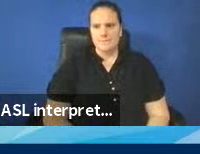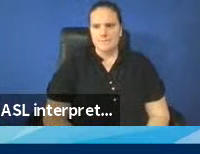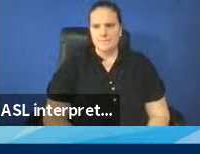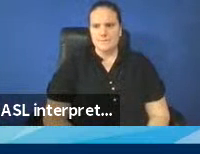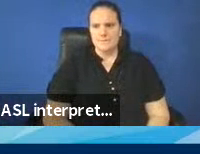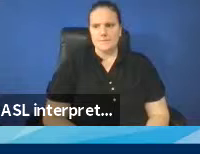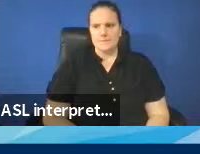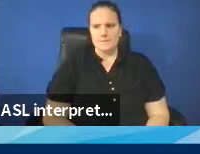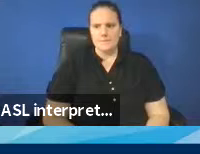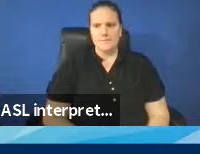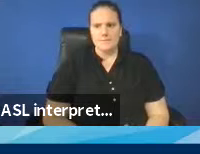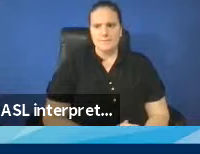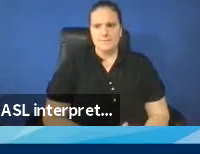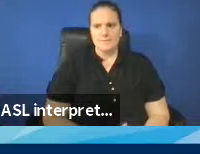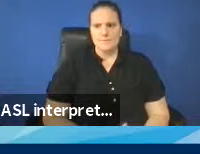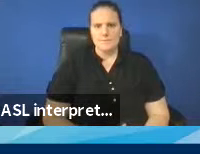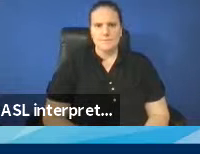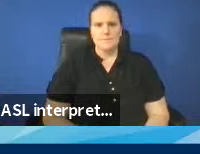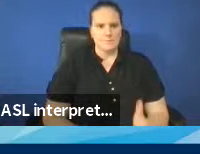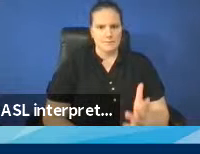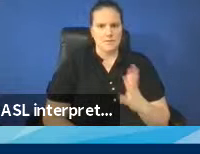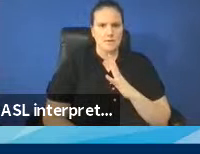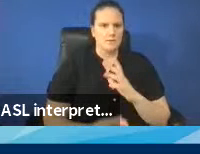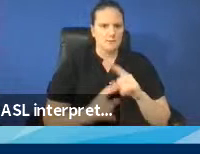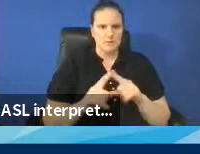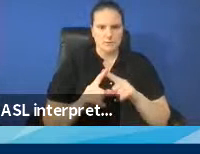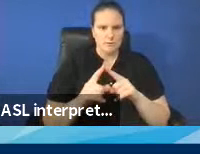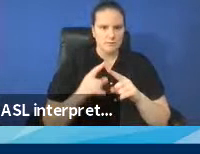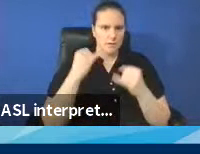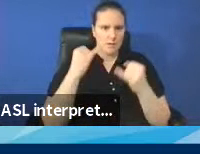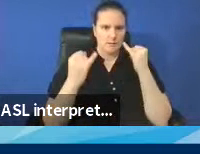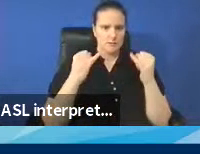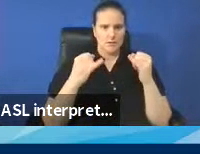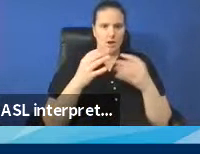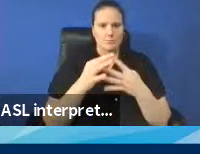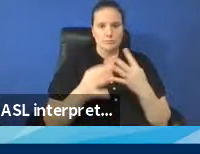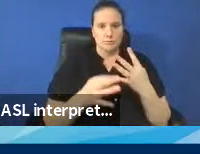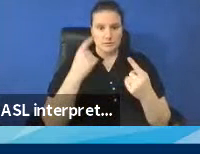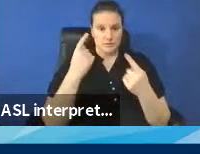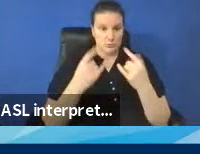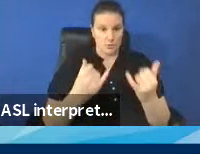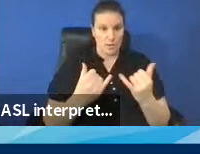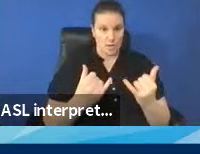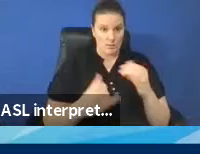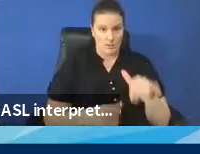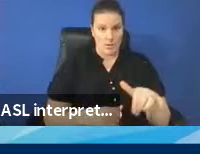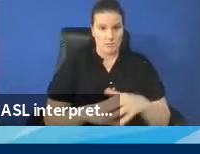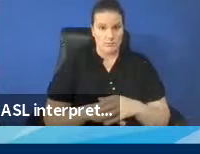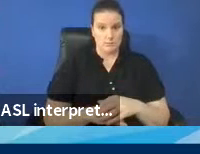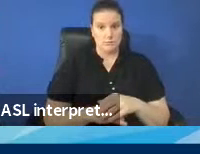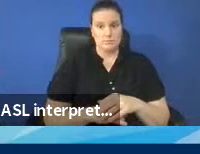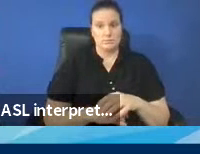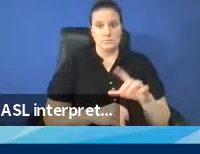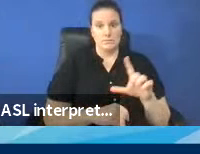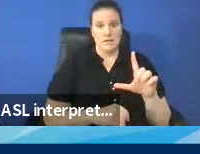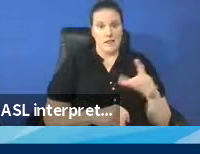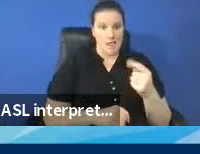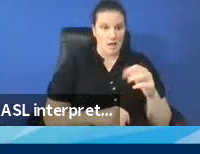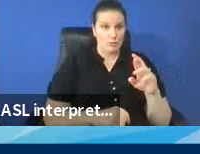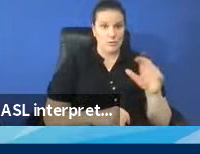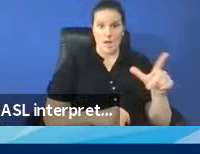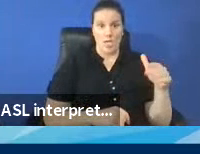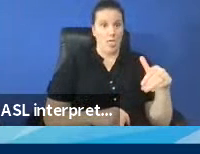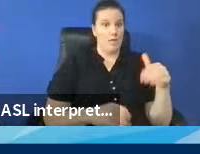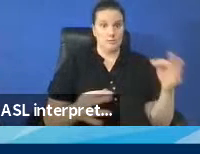different transit design options that are being considered right now, that light rail hasn't been